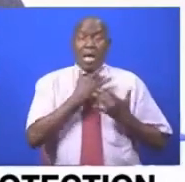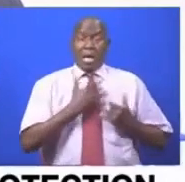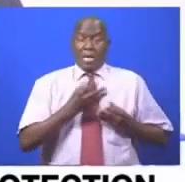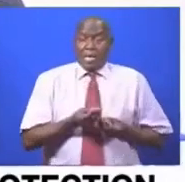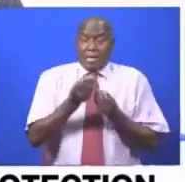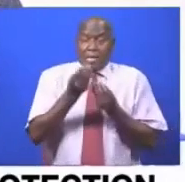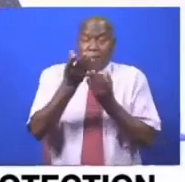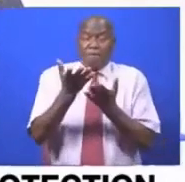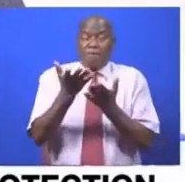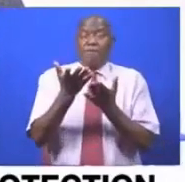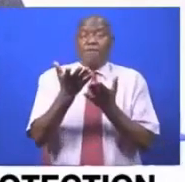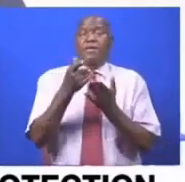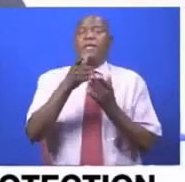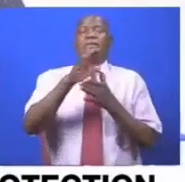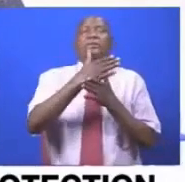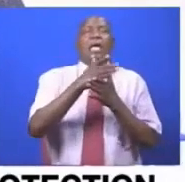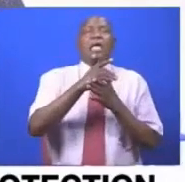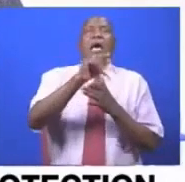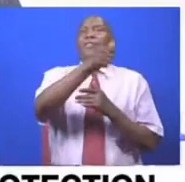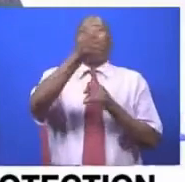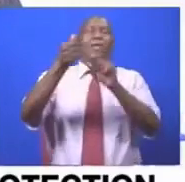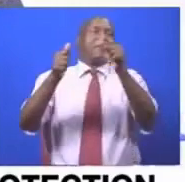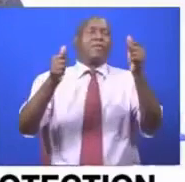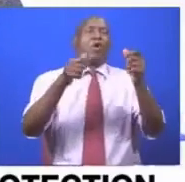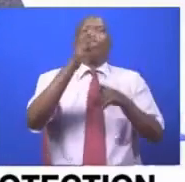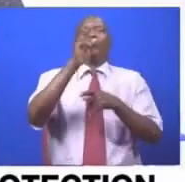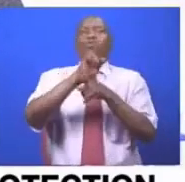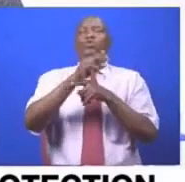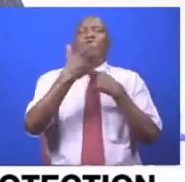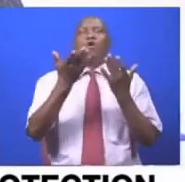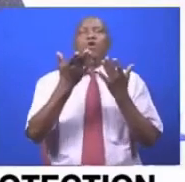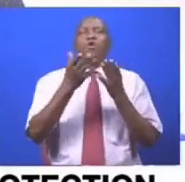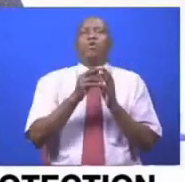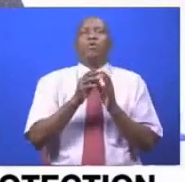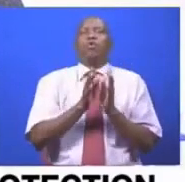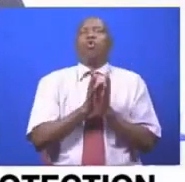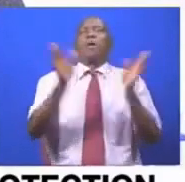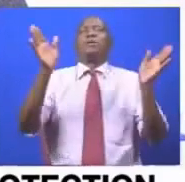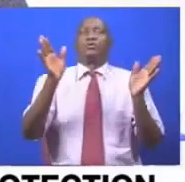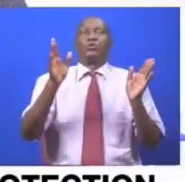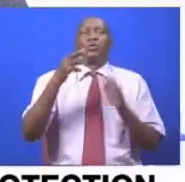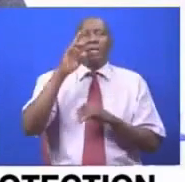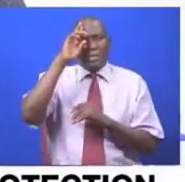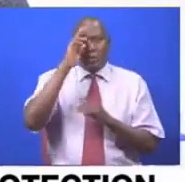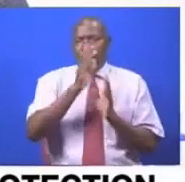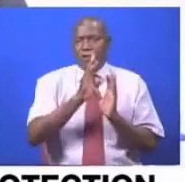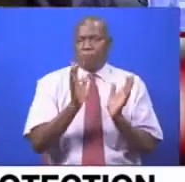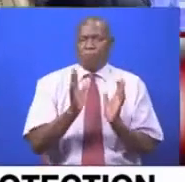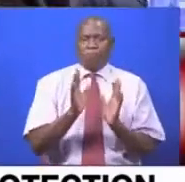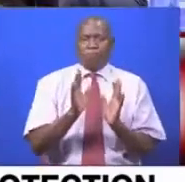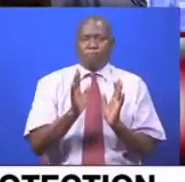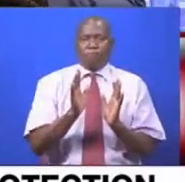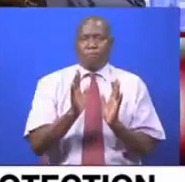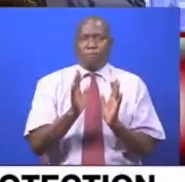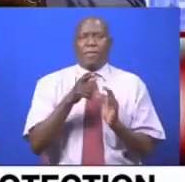is not shared to third parties or is not used for commercial purposes. So that is what we mean when we talk about